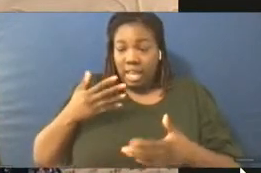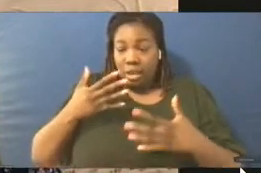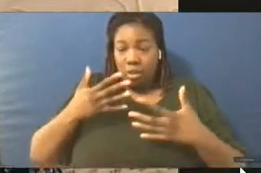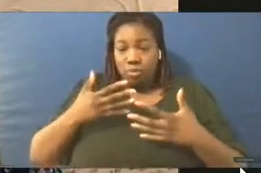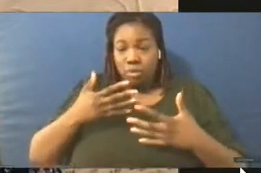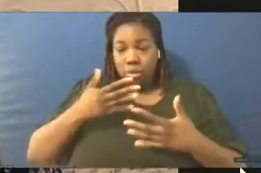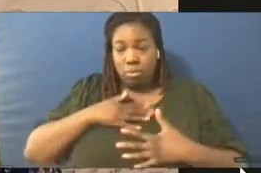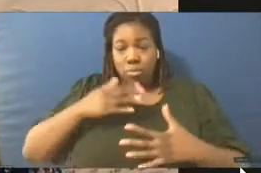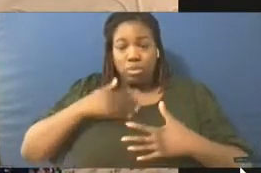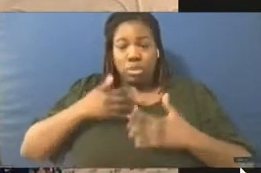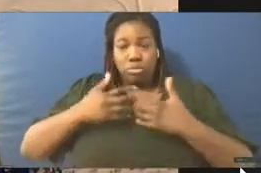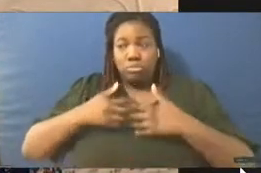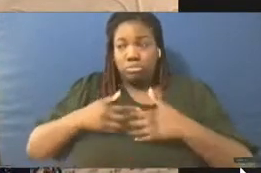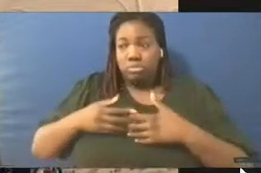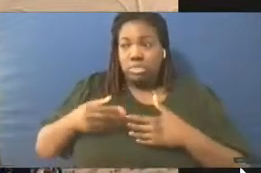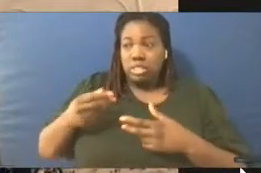unused.